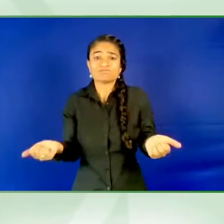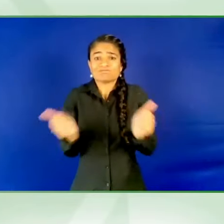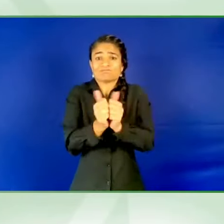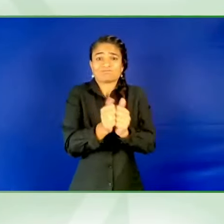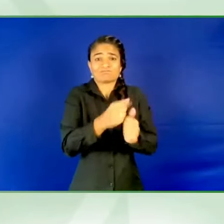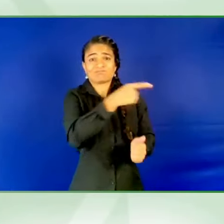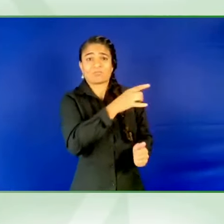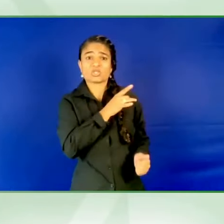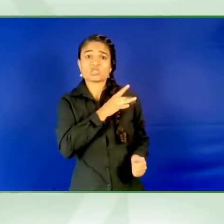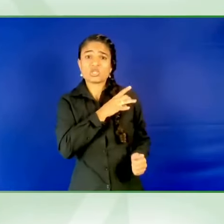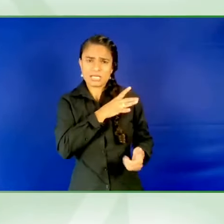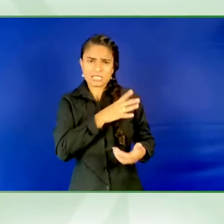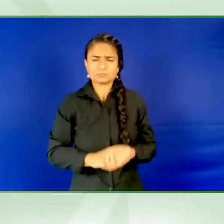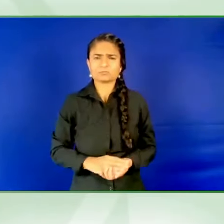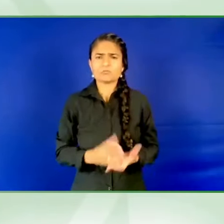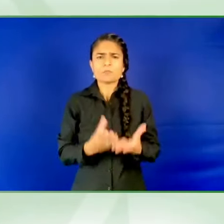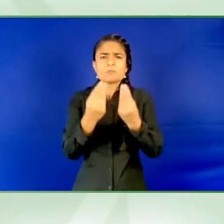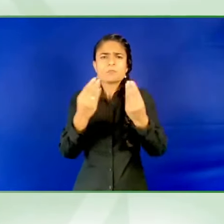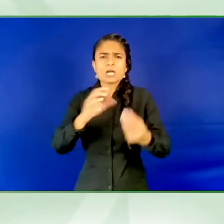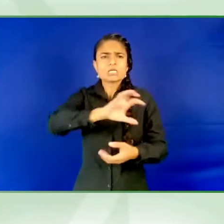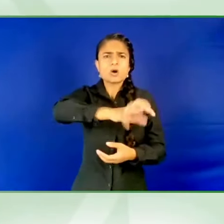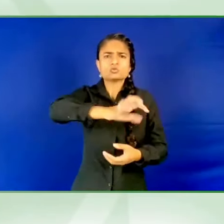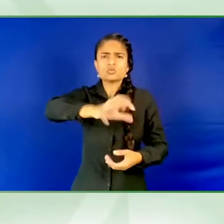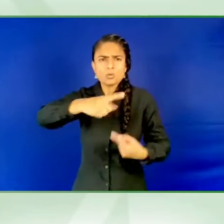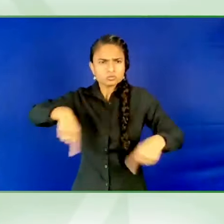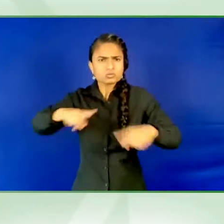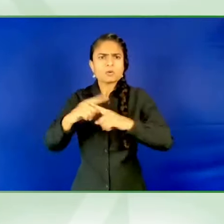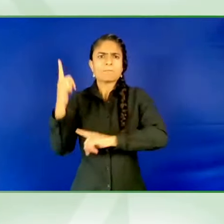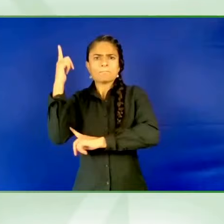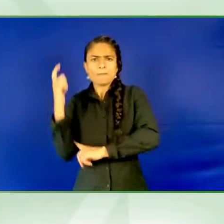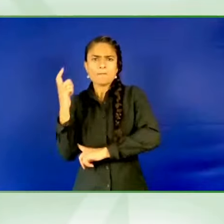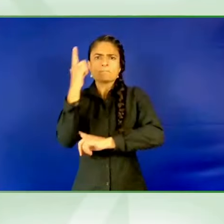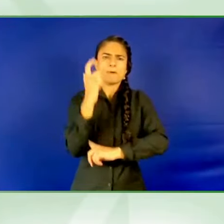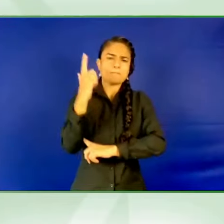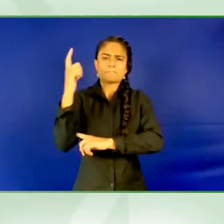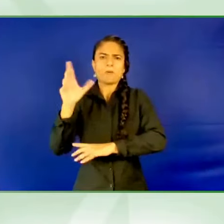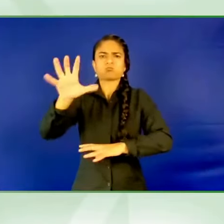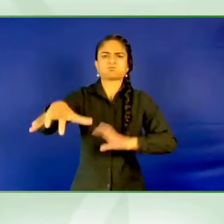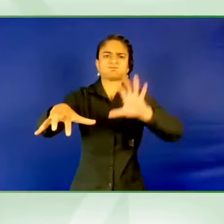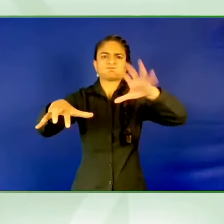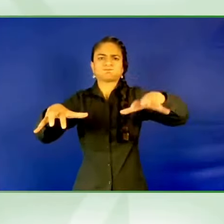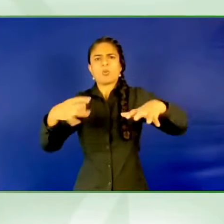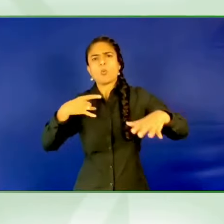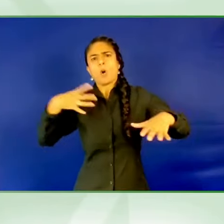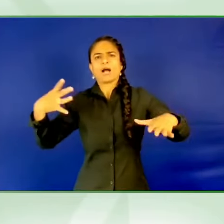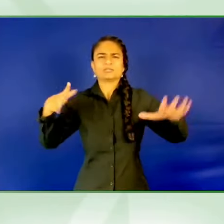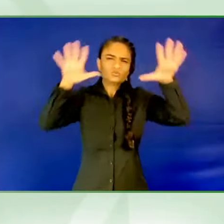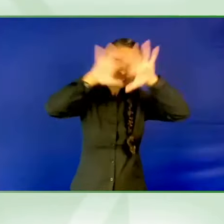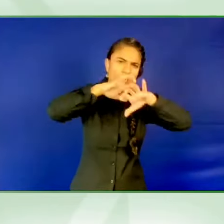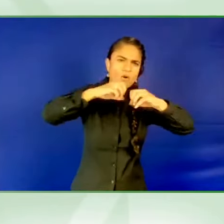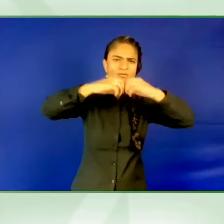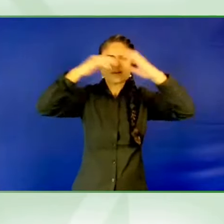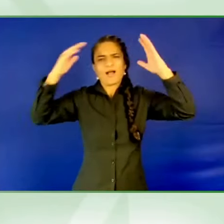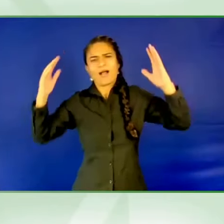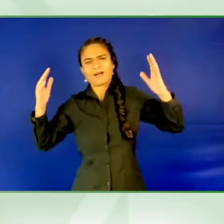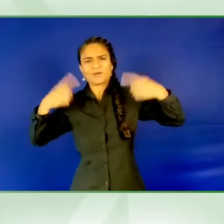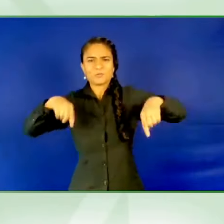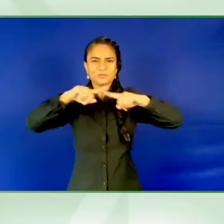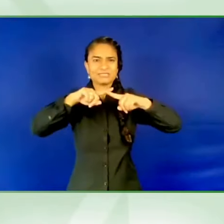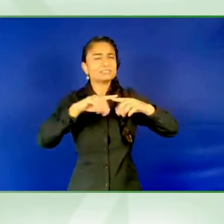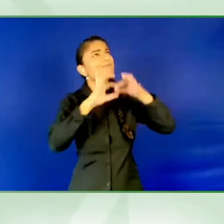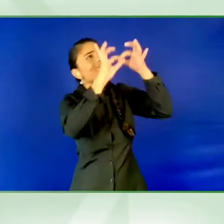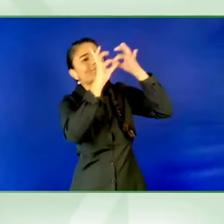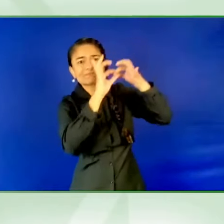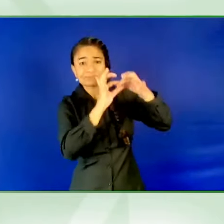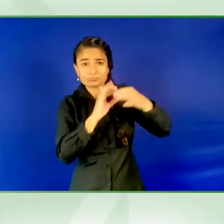International Astronomical Union, has brought up this center, and he's heading this center. So I would suggest also to take a look. And